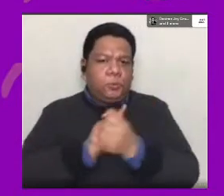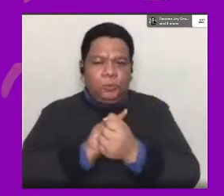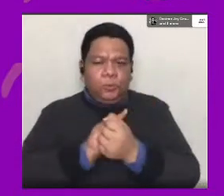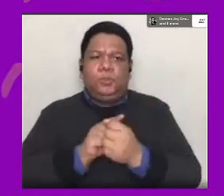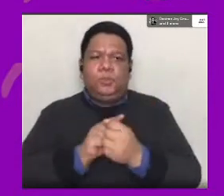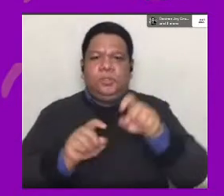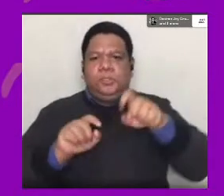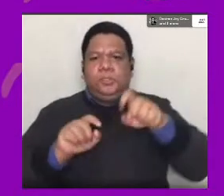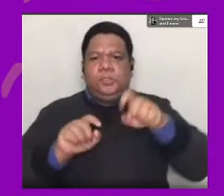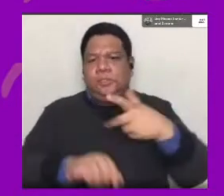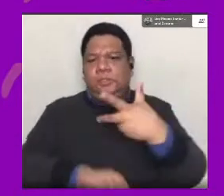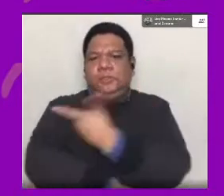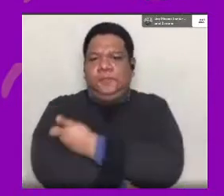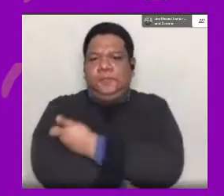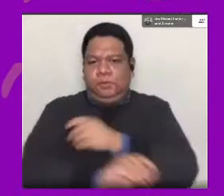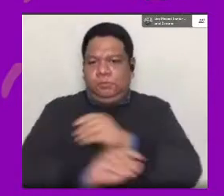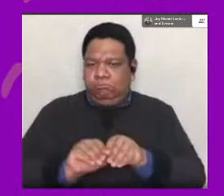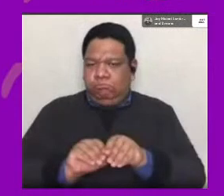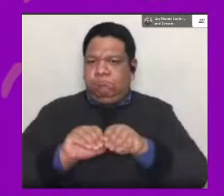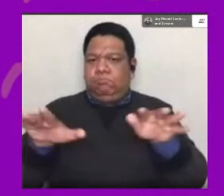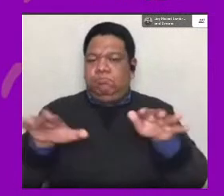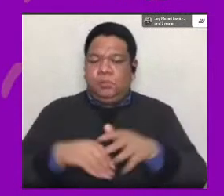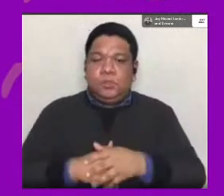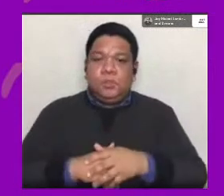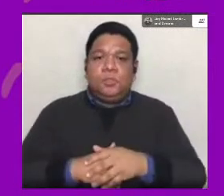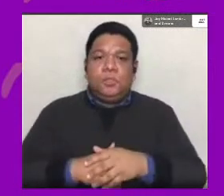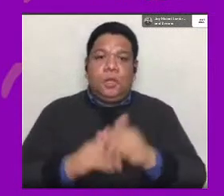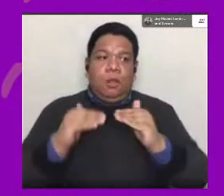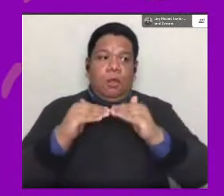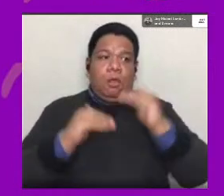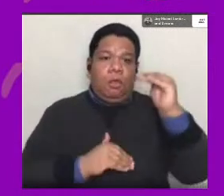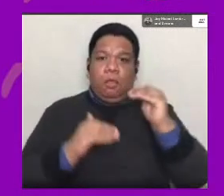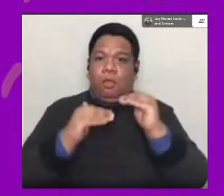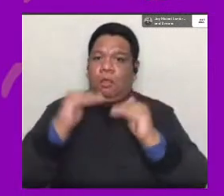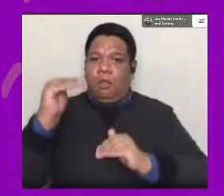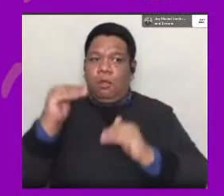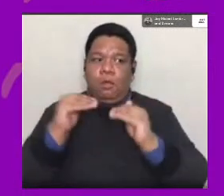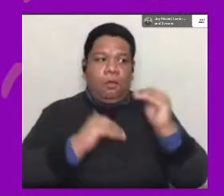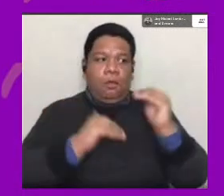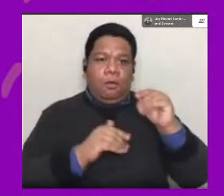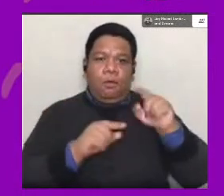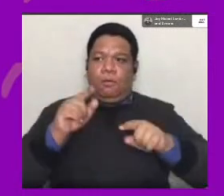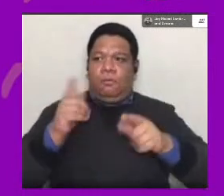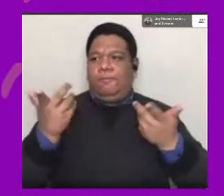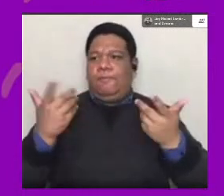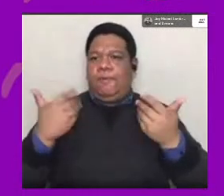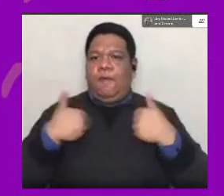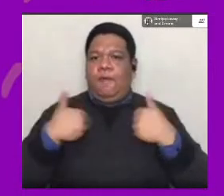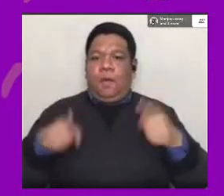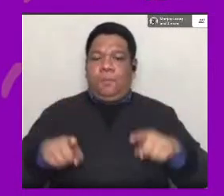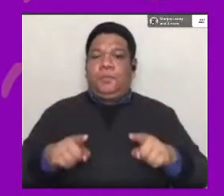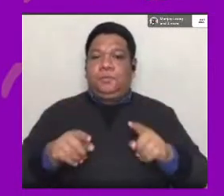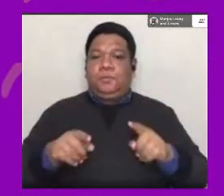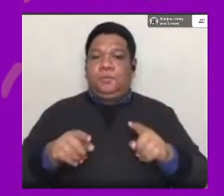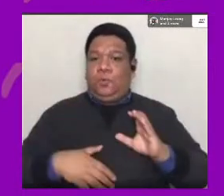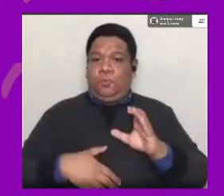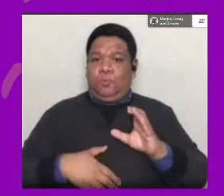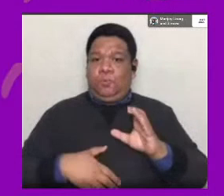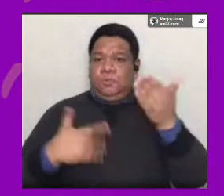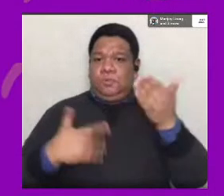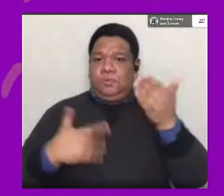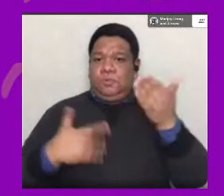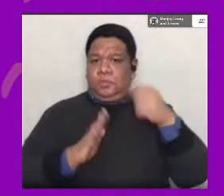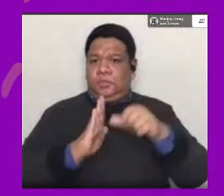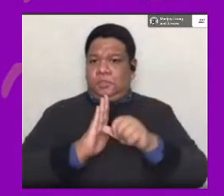massive vaccination. The inequalities and gaps that the Commission has previously highlighted